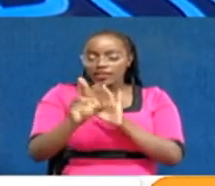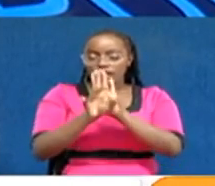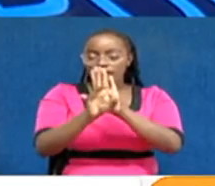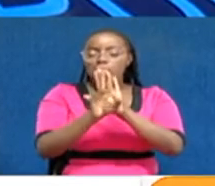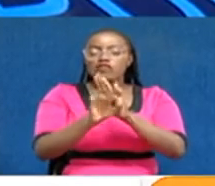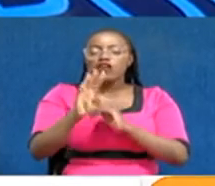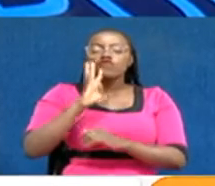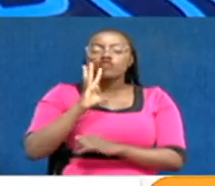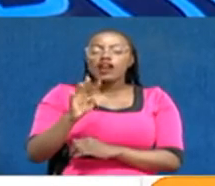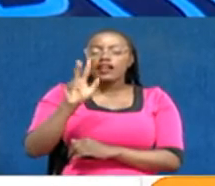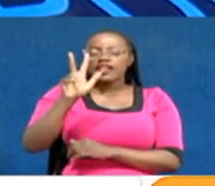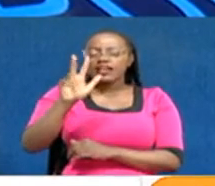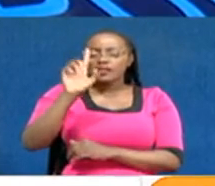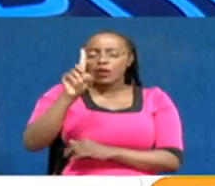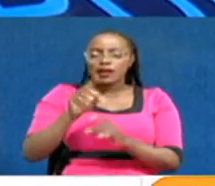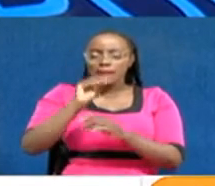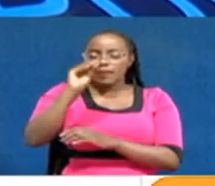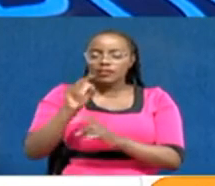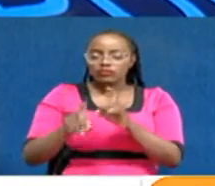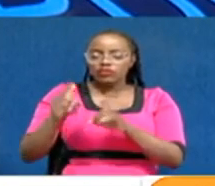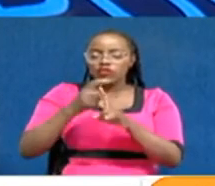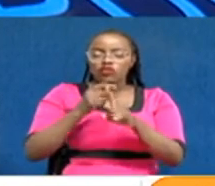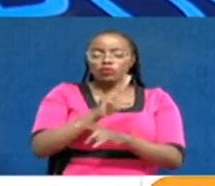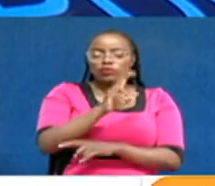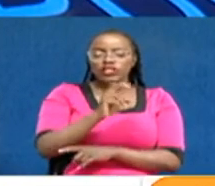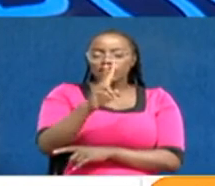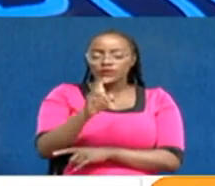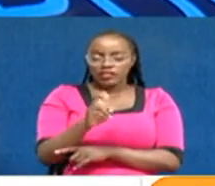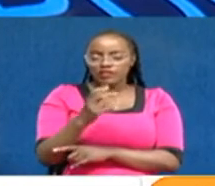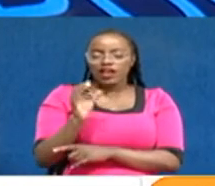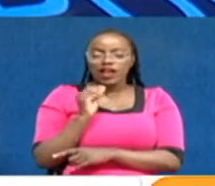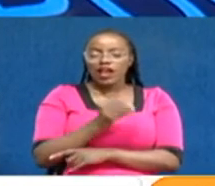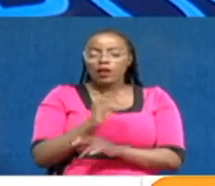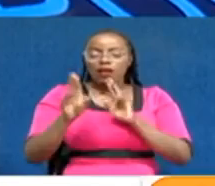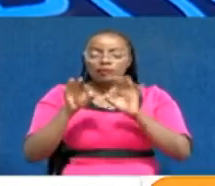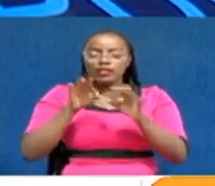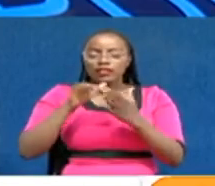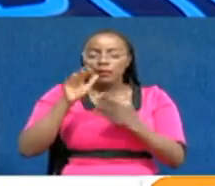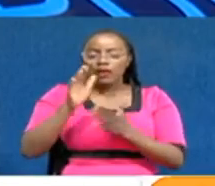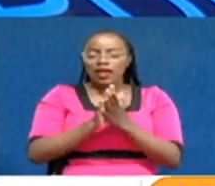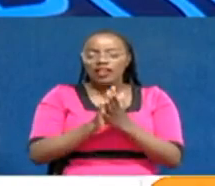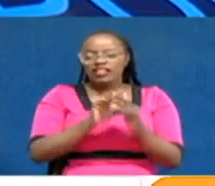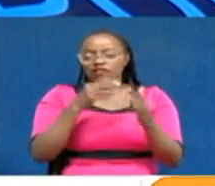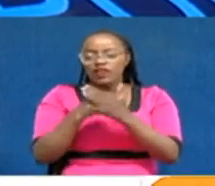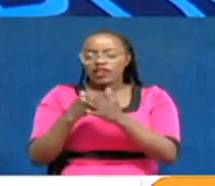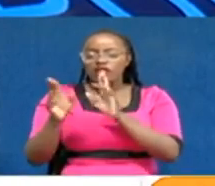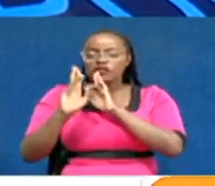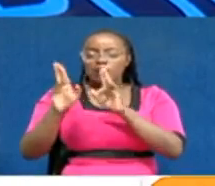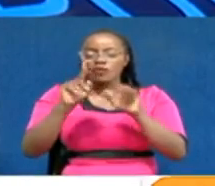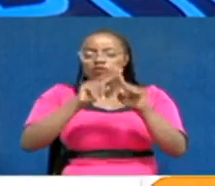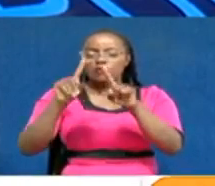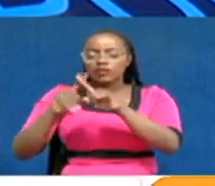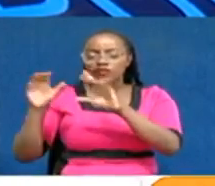representing a 431% increase from 2020. Faisal Ahmed has more on this and the financial reports of